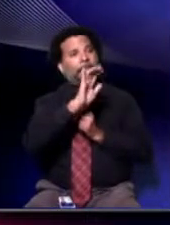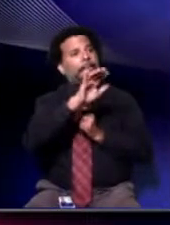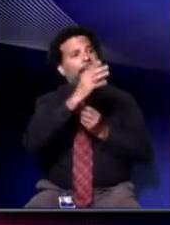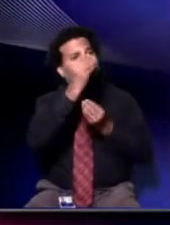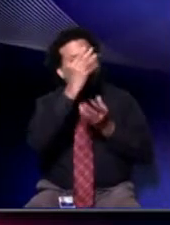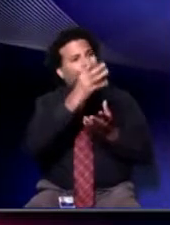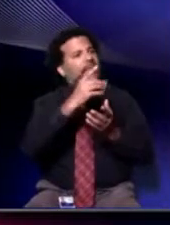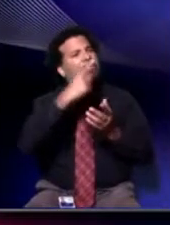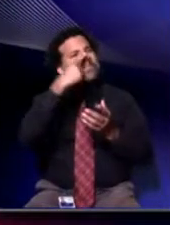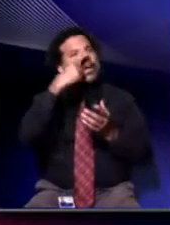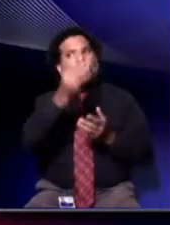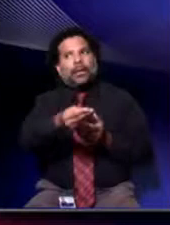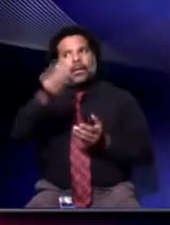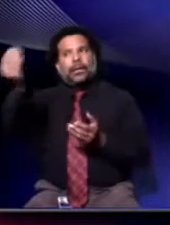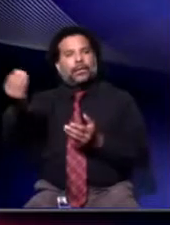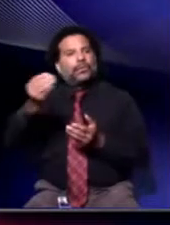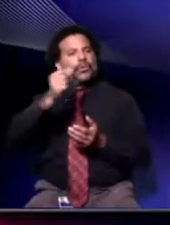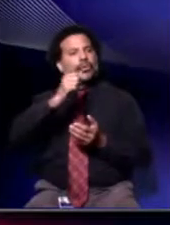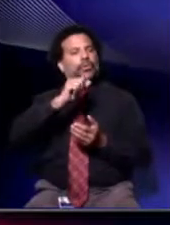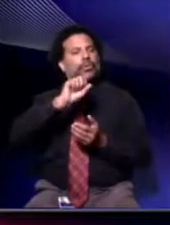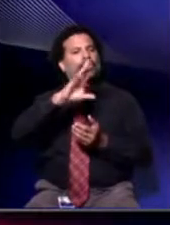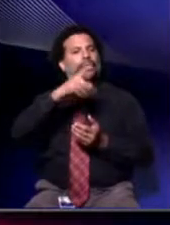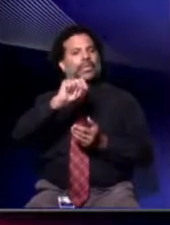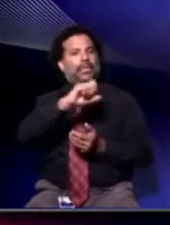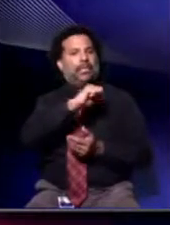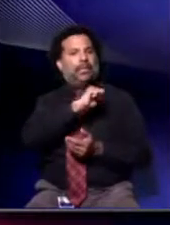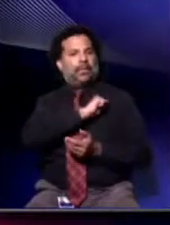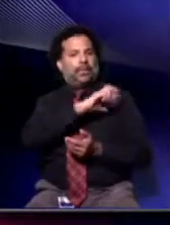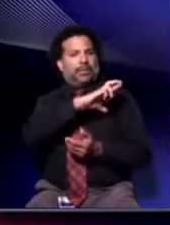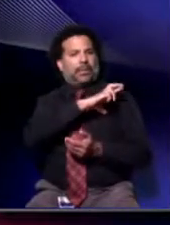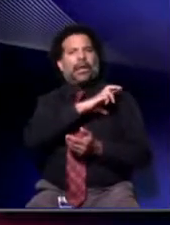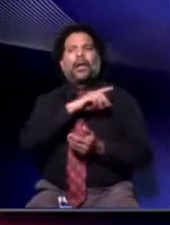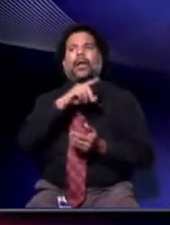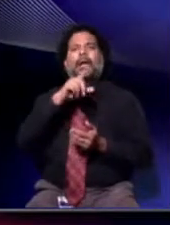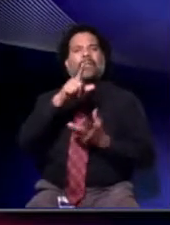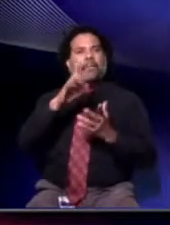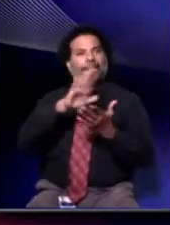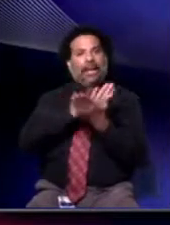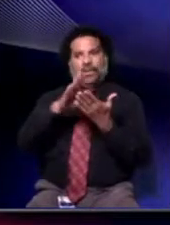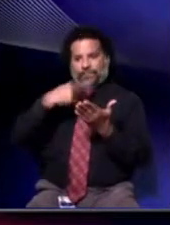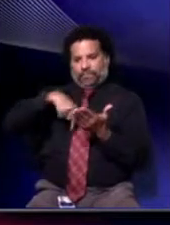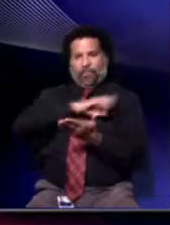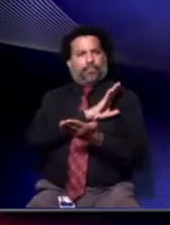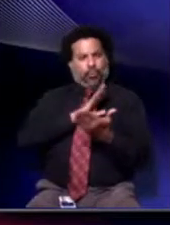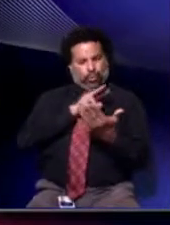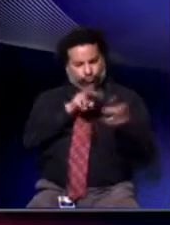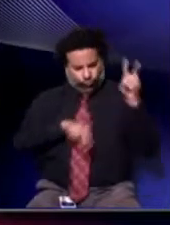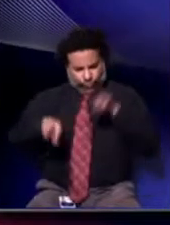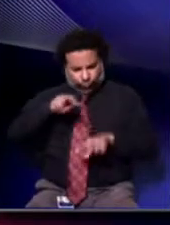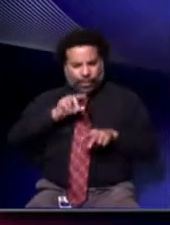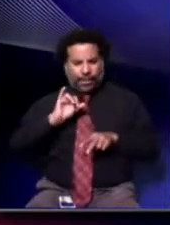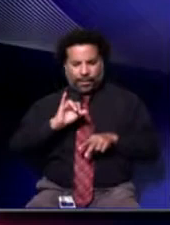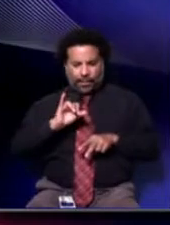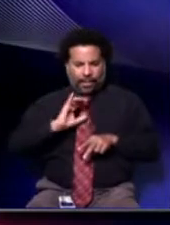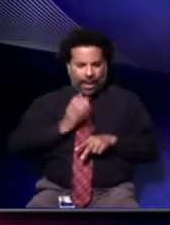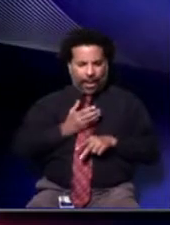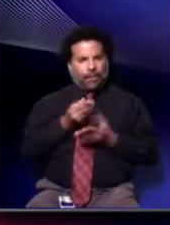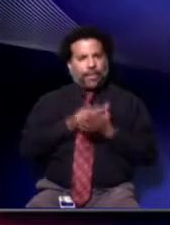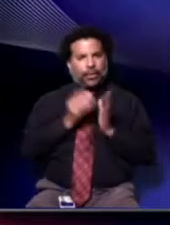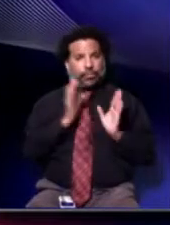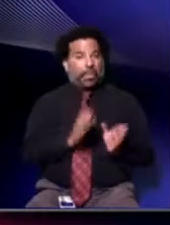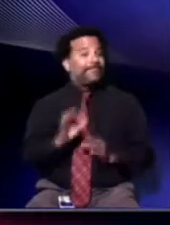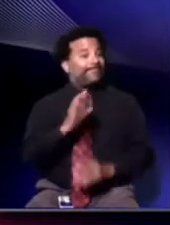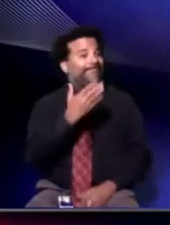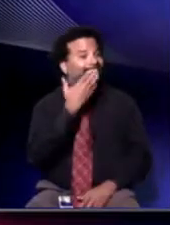Superintendent Reichman, and she could get it out to the board, it'd be nice for us to kind of have an overview of where we are from a physical plan point of view. Absolutely. Thank